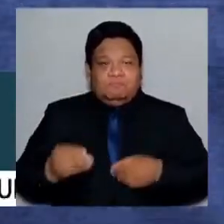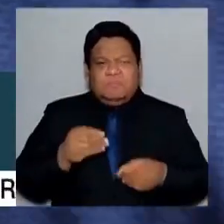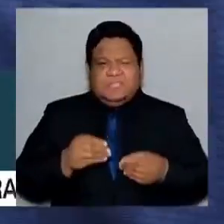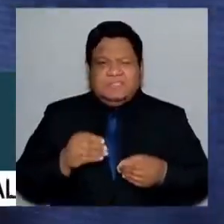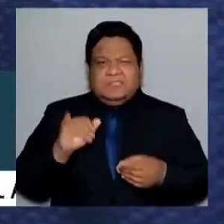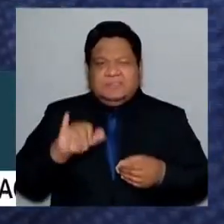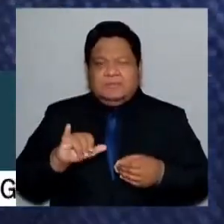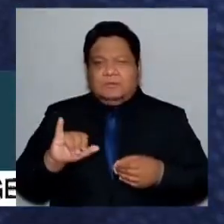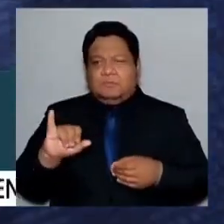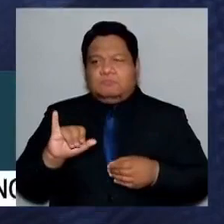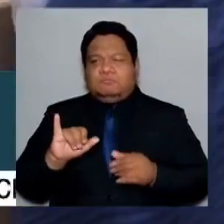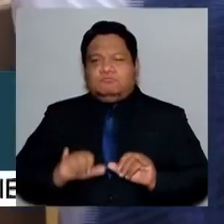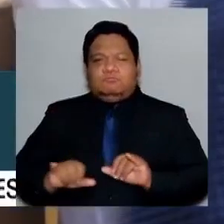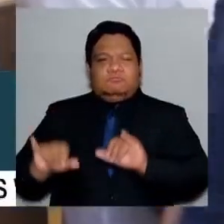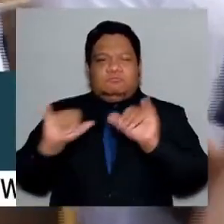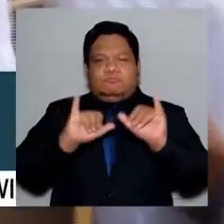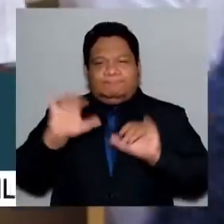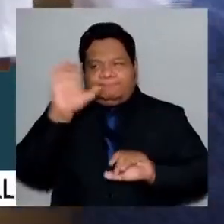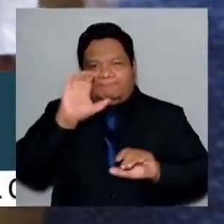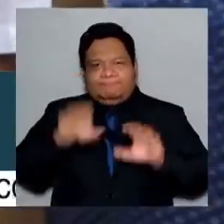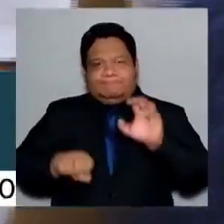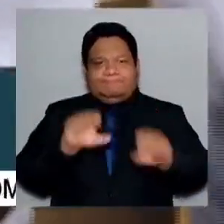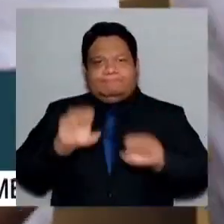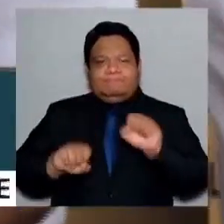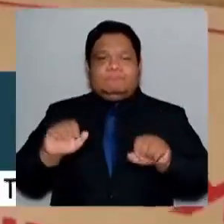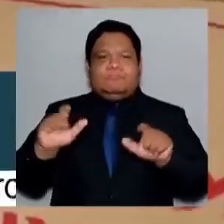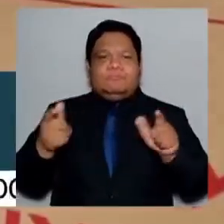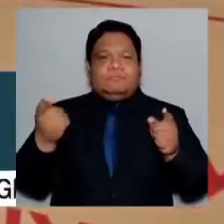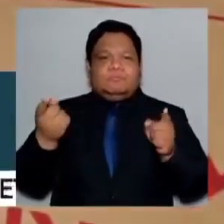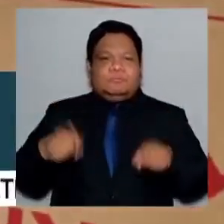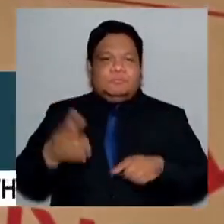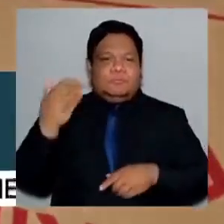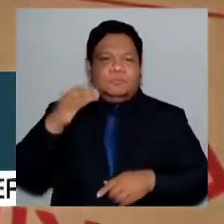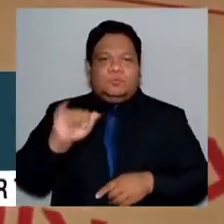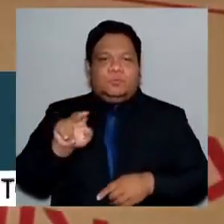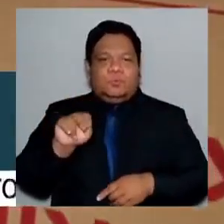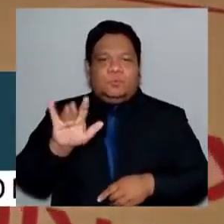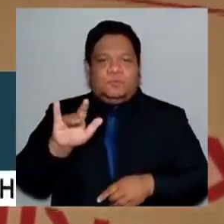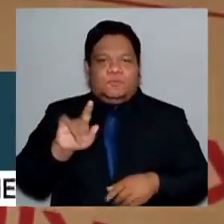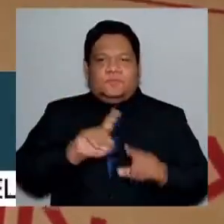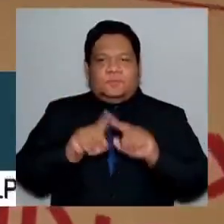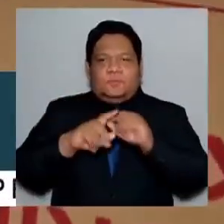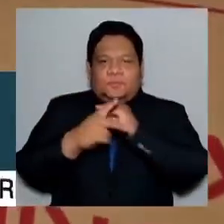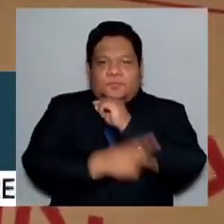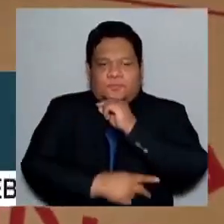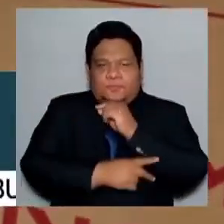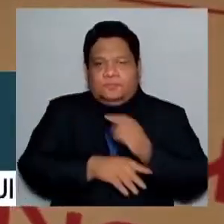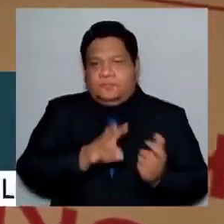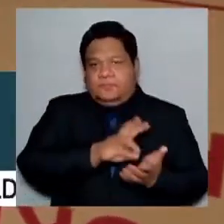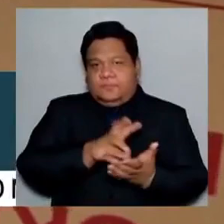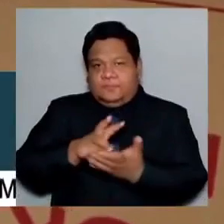nationwide raids conducted last January 25 in provinces and cities and municipalities